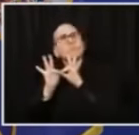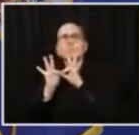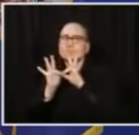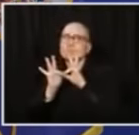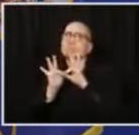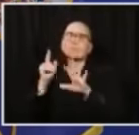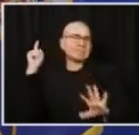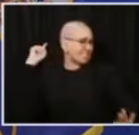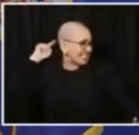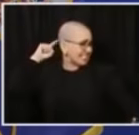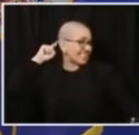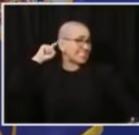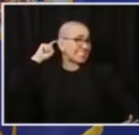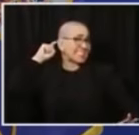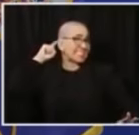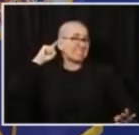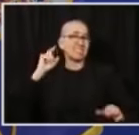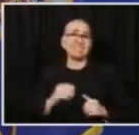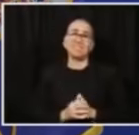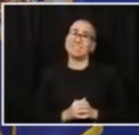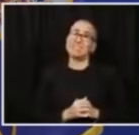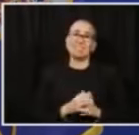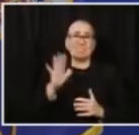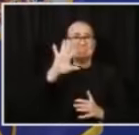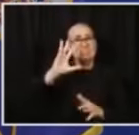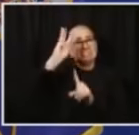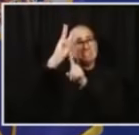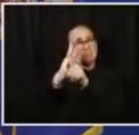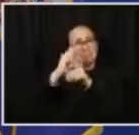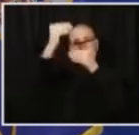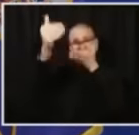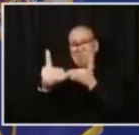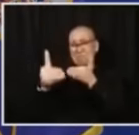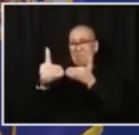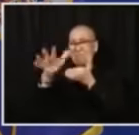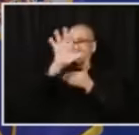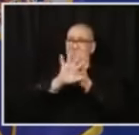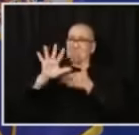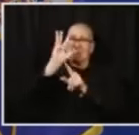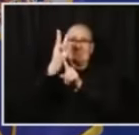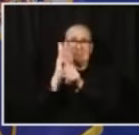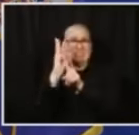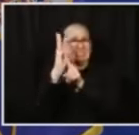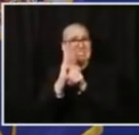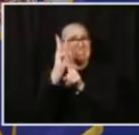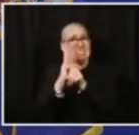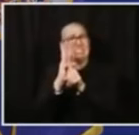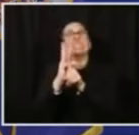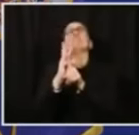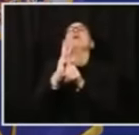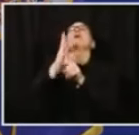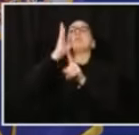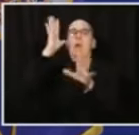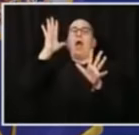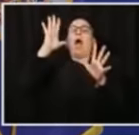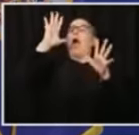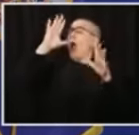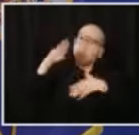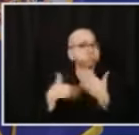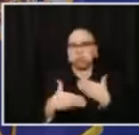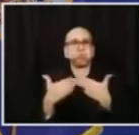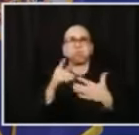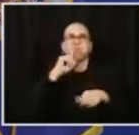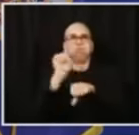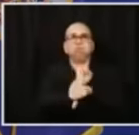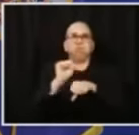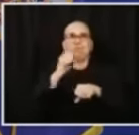probably 6 months before this humongous vaccine campaign is really well underway and for the most part